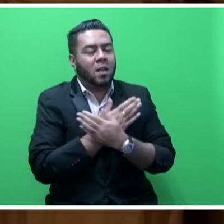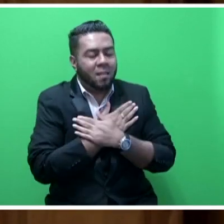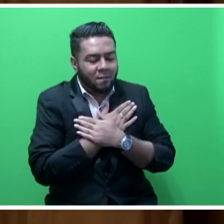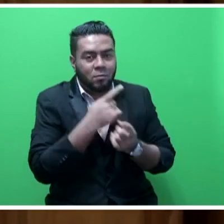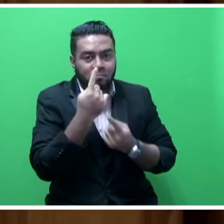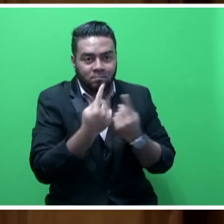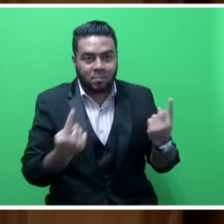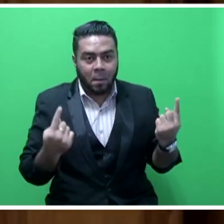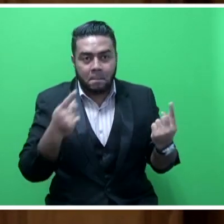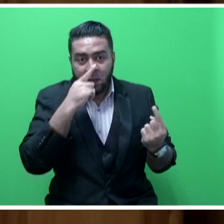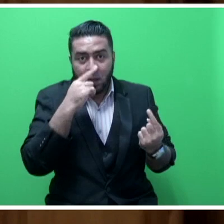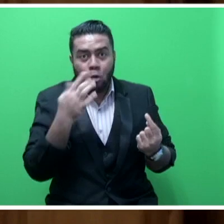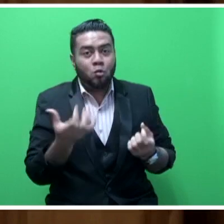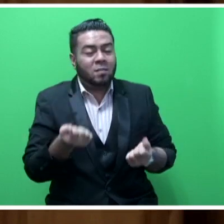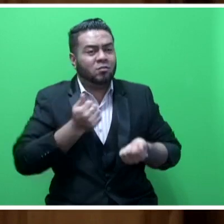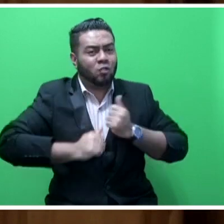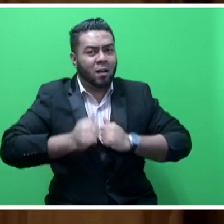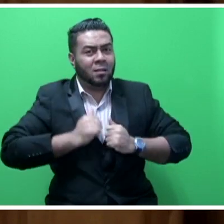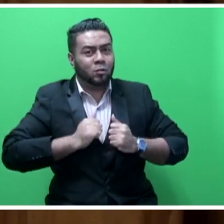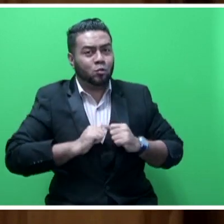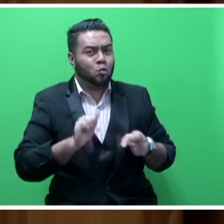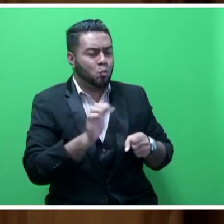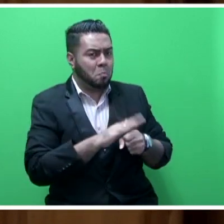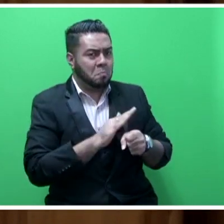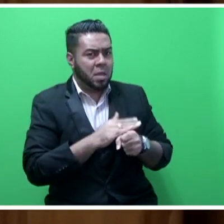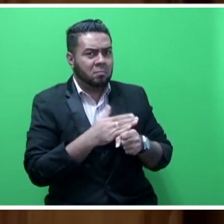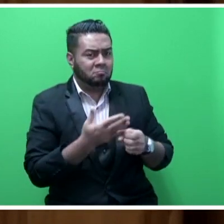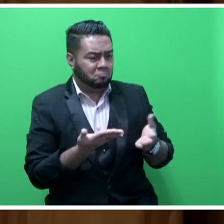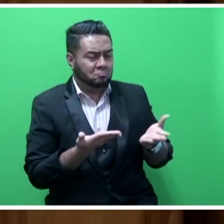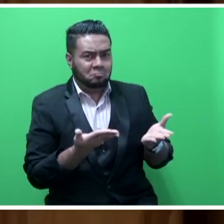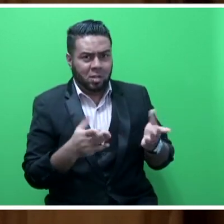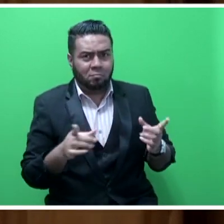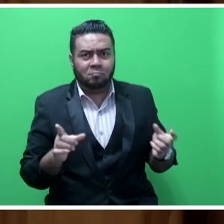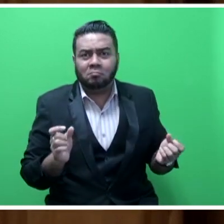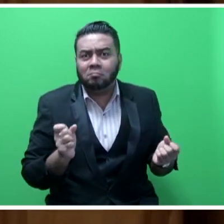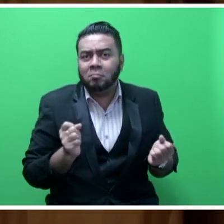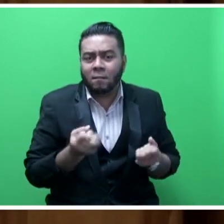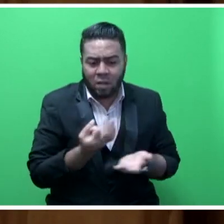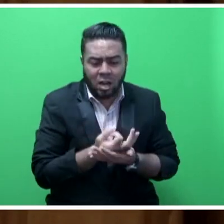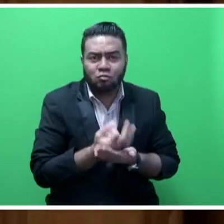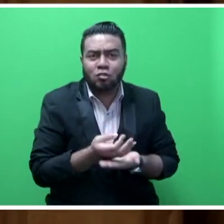have struggled to make ends meet in Fiji and around the world.